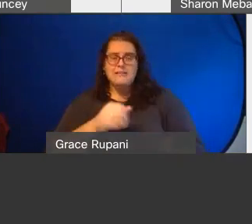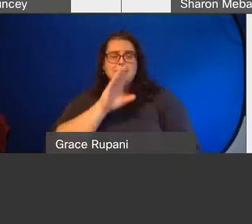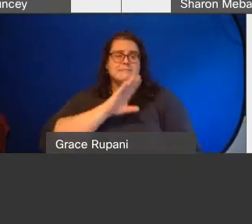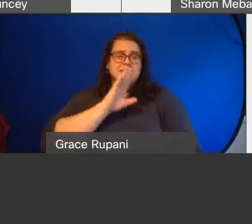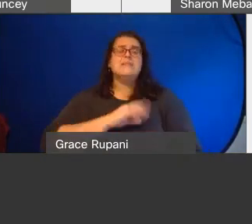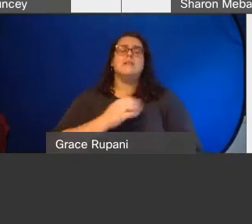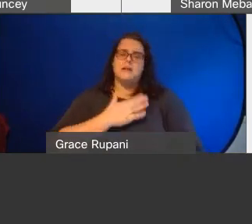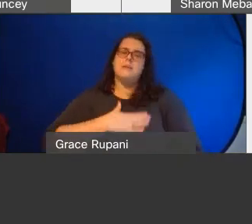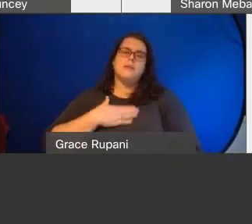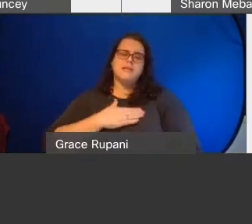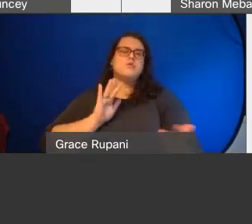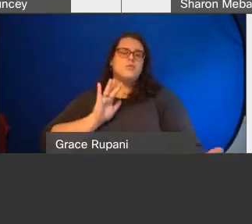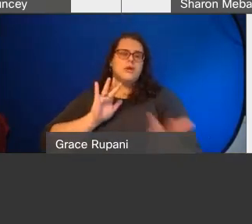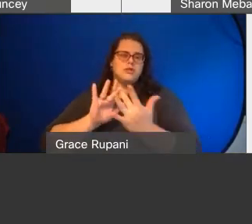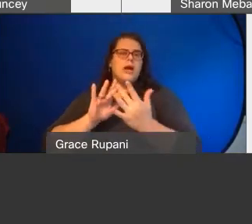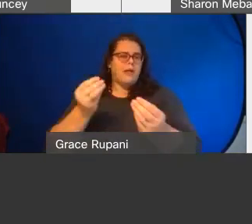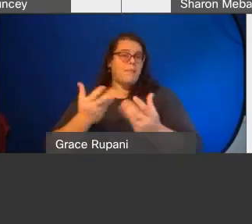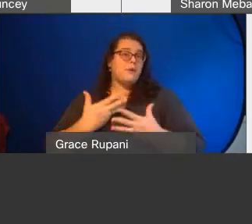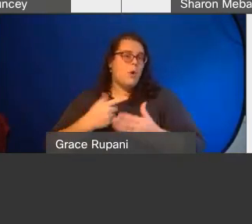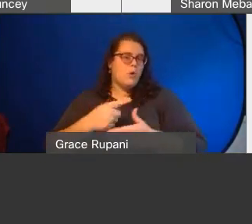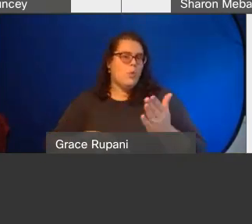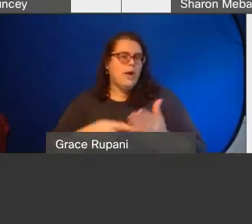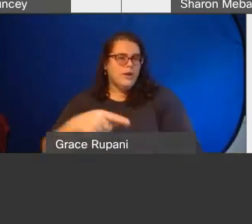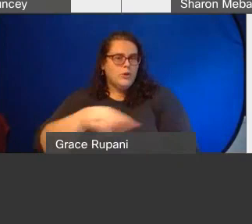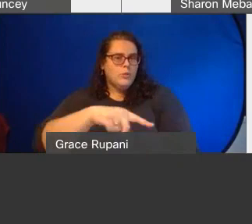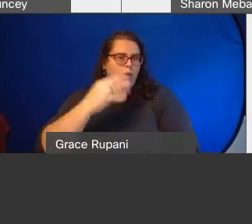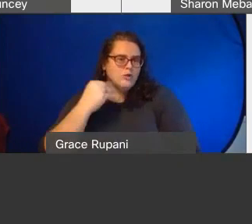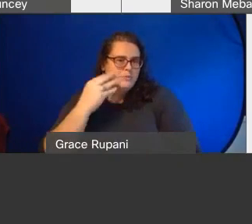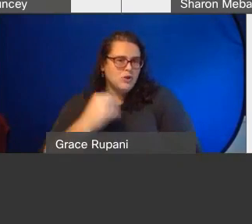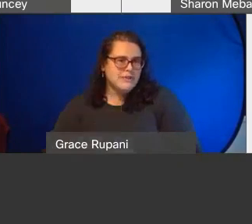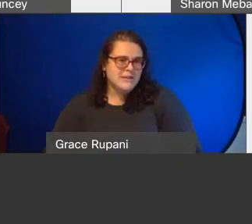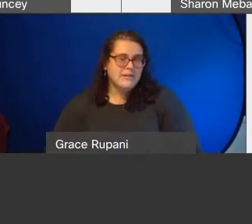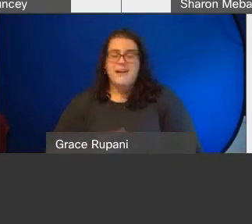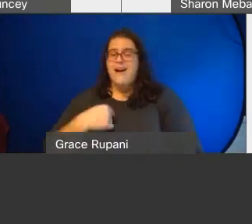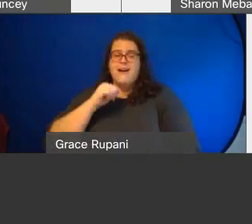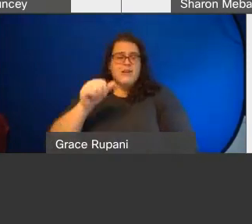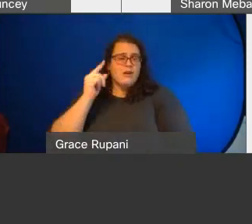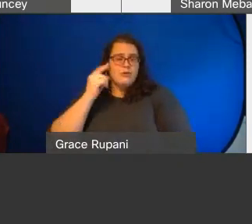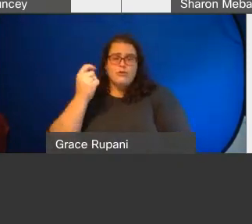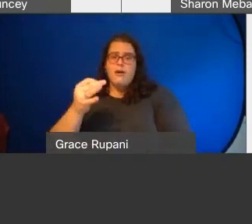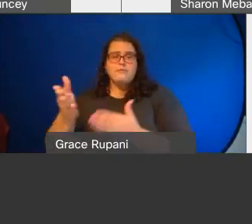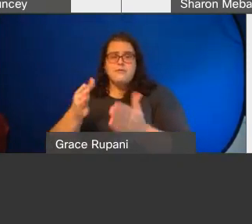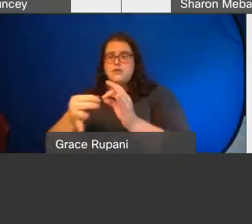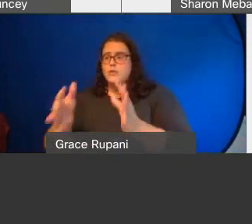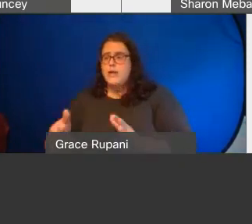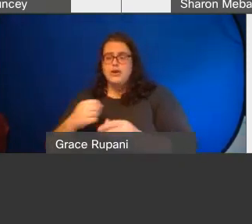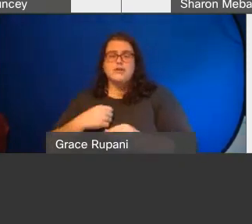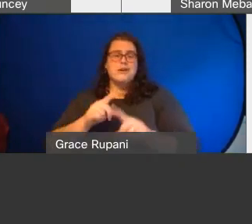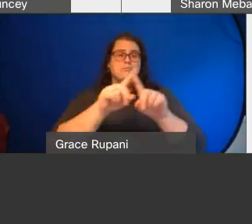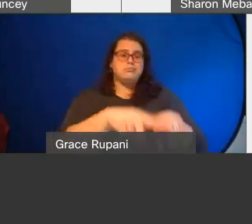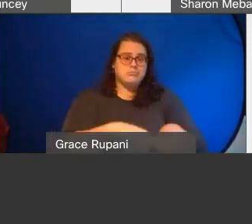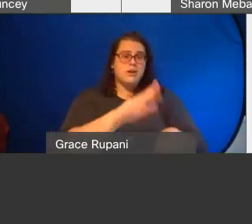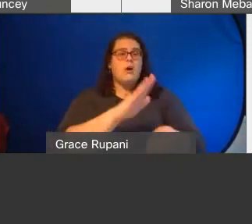know what they're experiencing, because I have not been made aware of service coordinators using providers